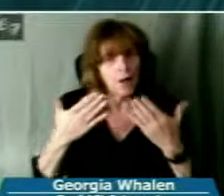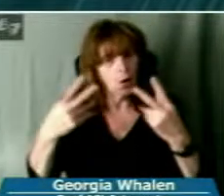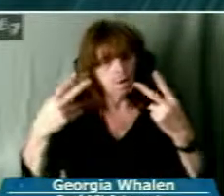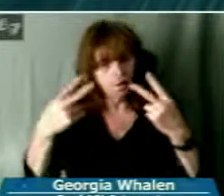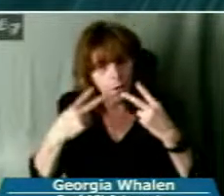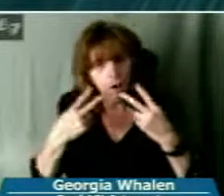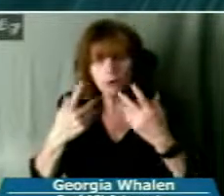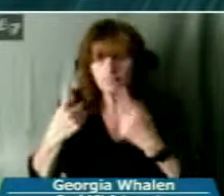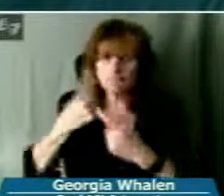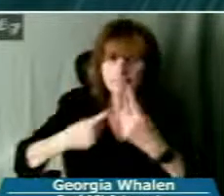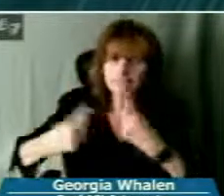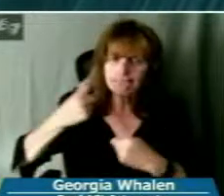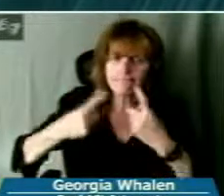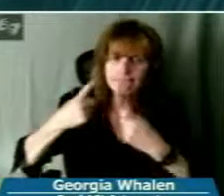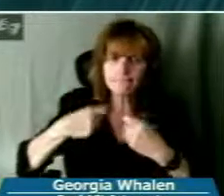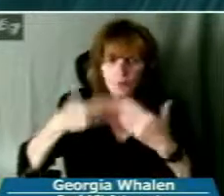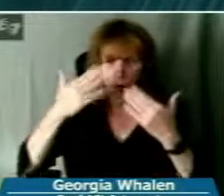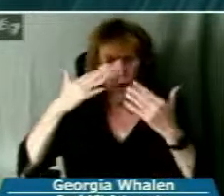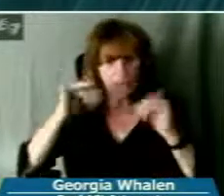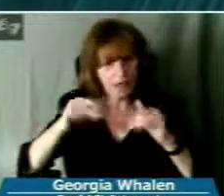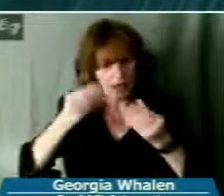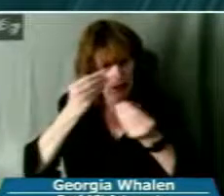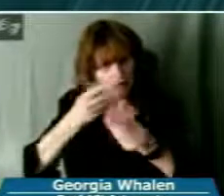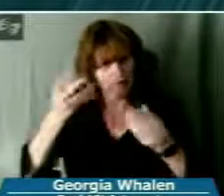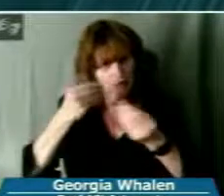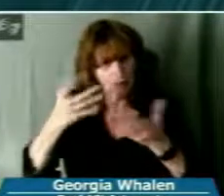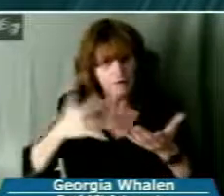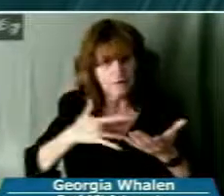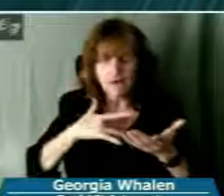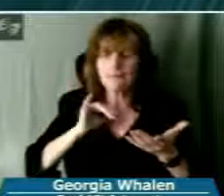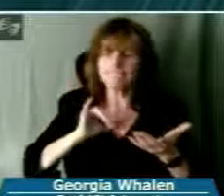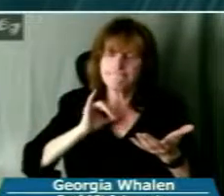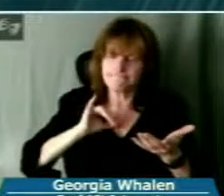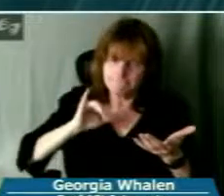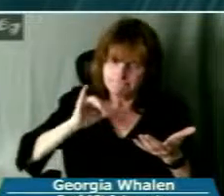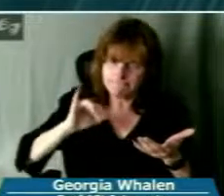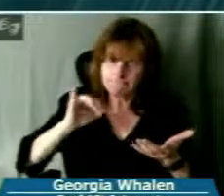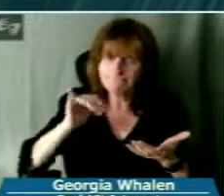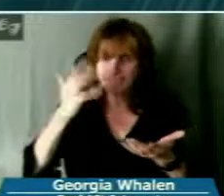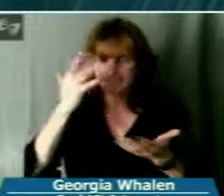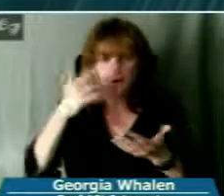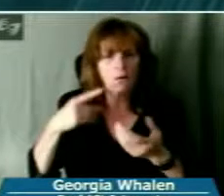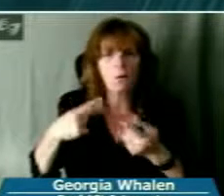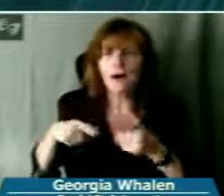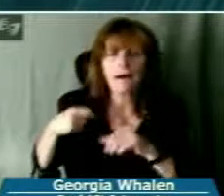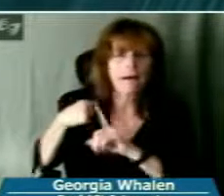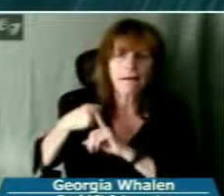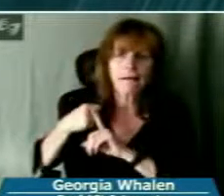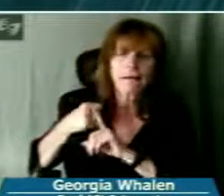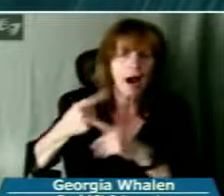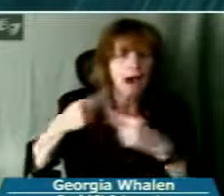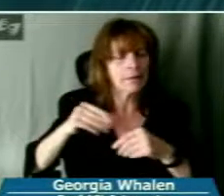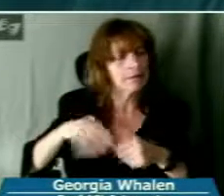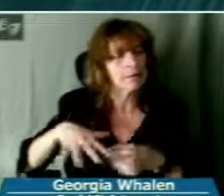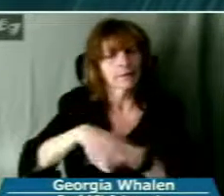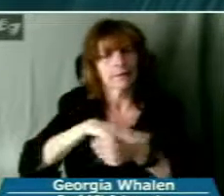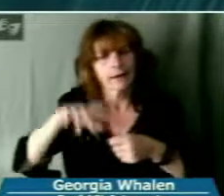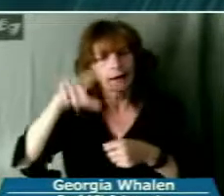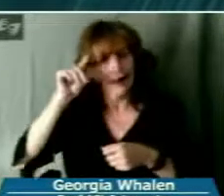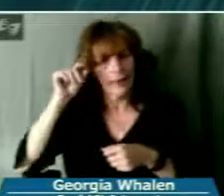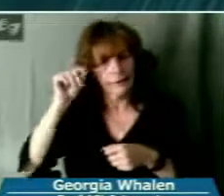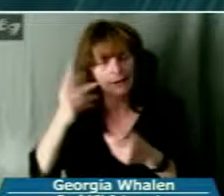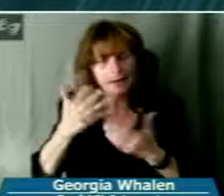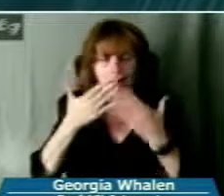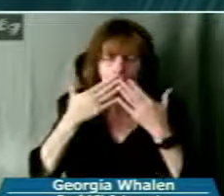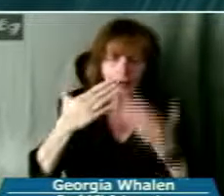shared some information that will enlighten some of the activities that have happened over the last little while. We want to thank Rosalie Visers